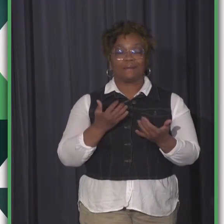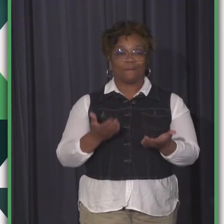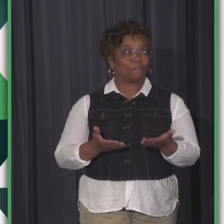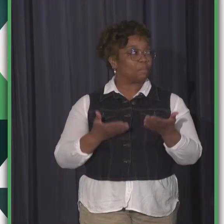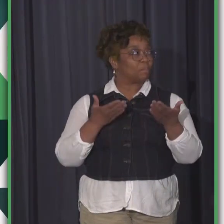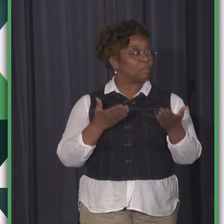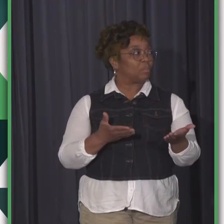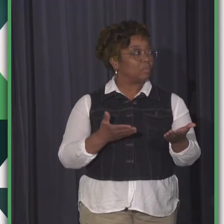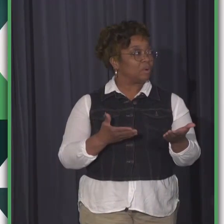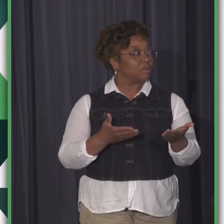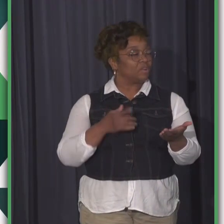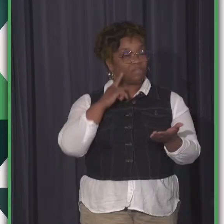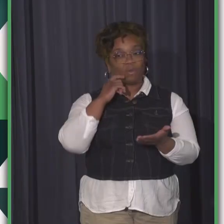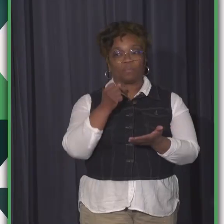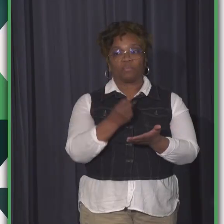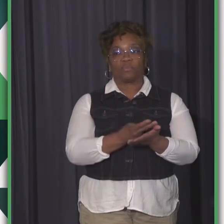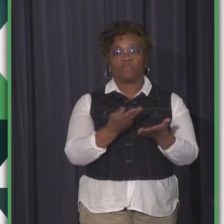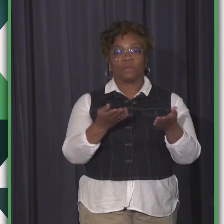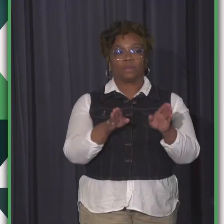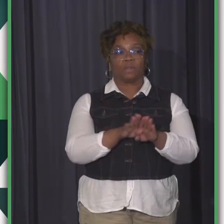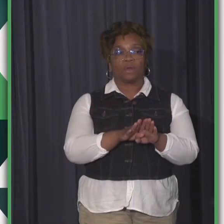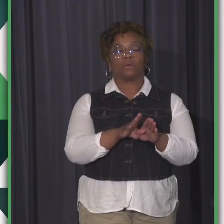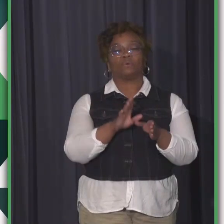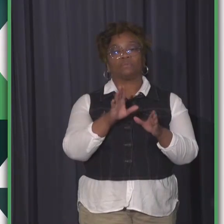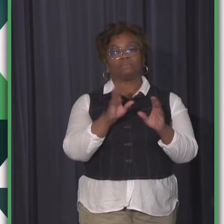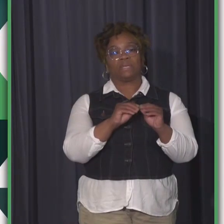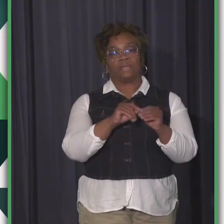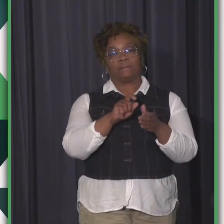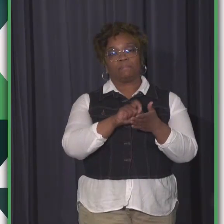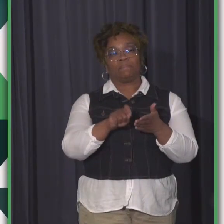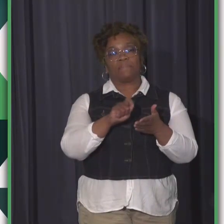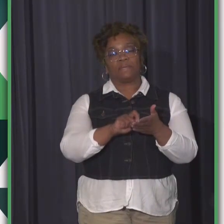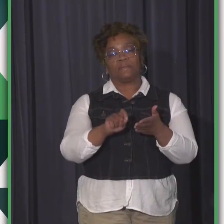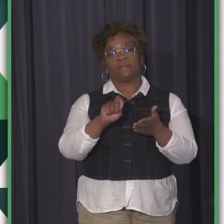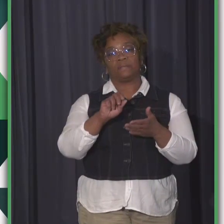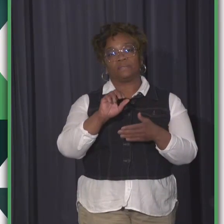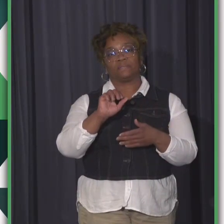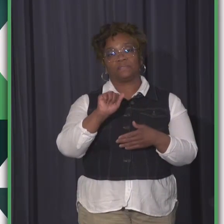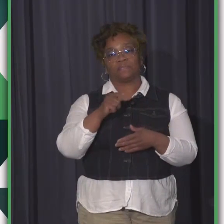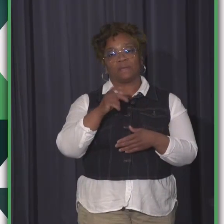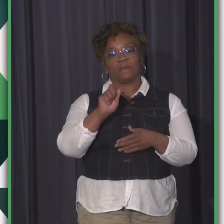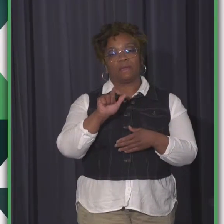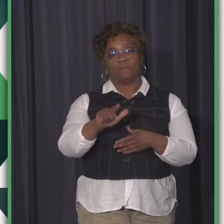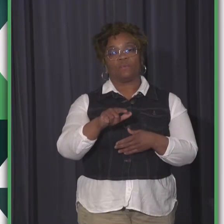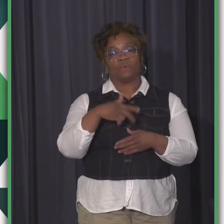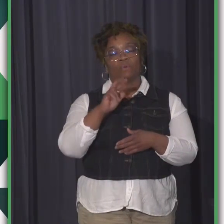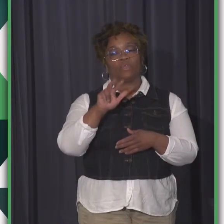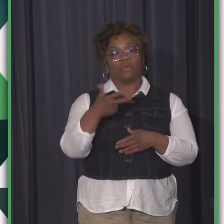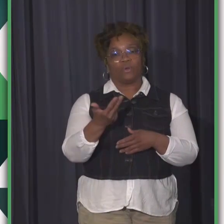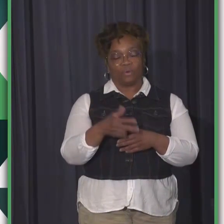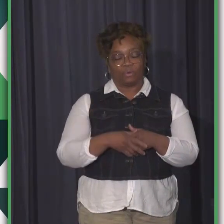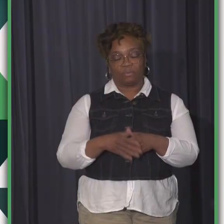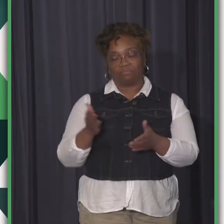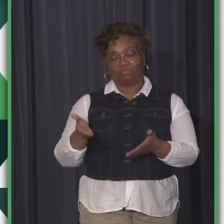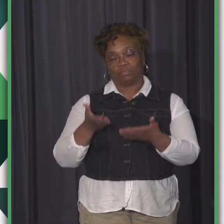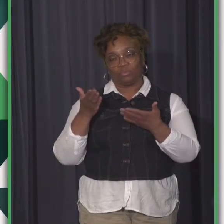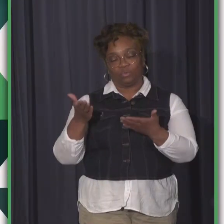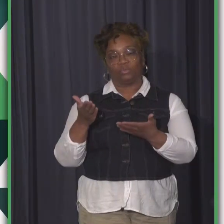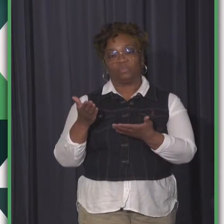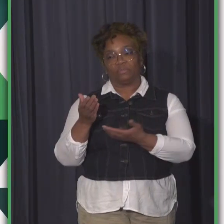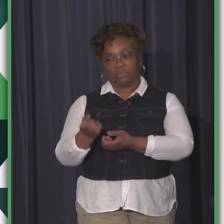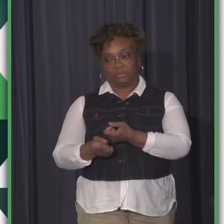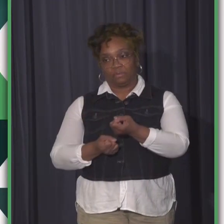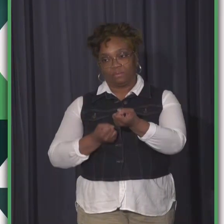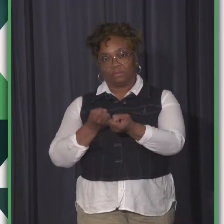motion for the approval of the closed session minutes for April the 3rd, 2025. So moved. Moved by Commissioner Bernard.